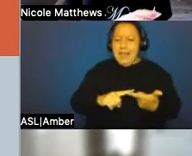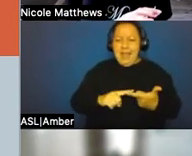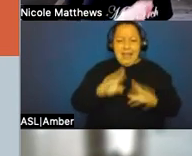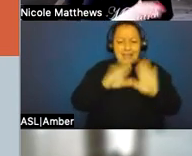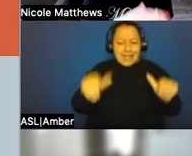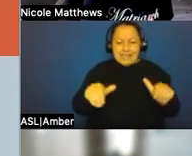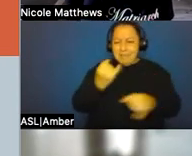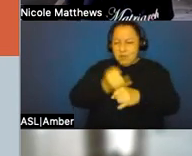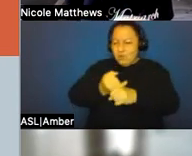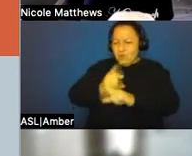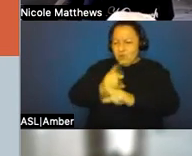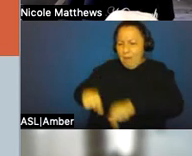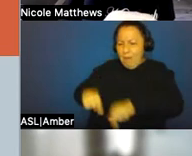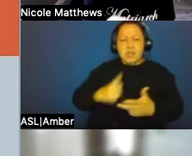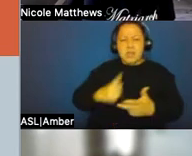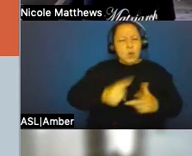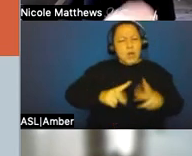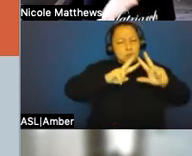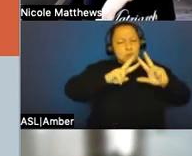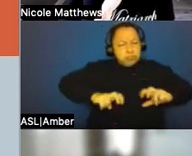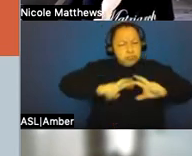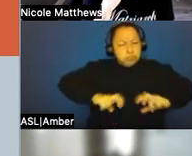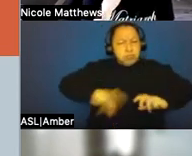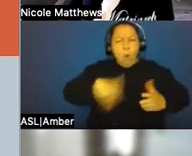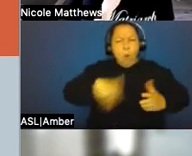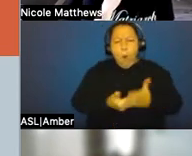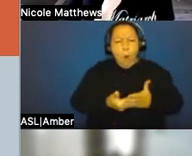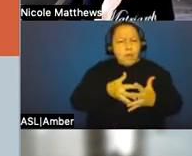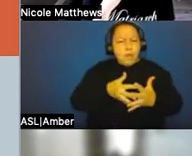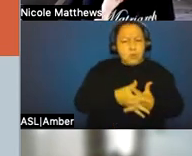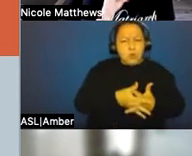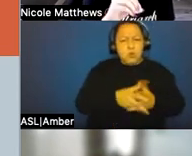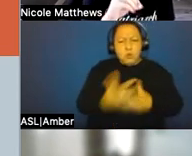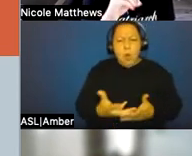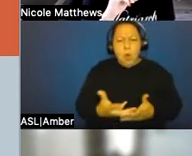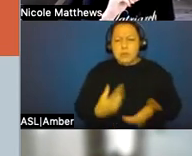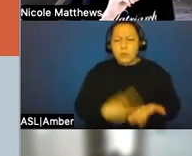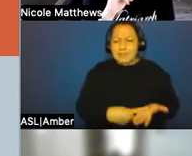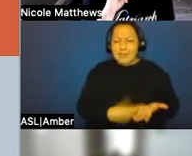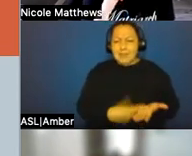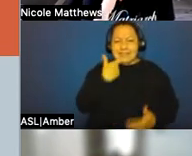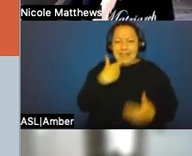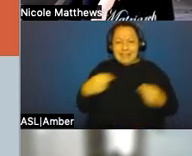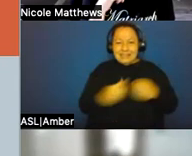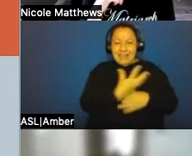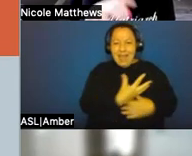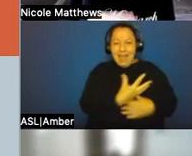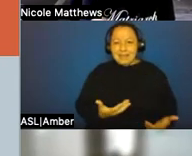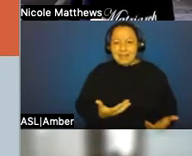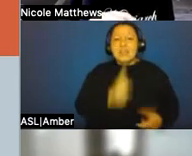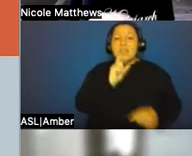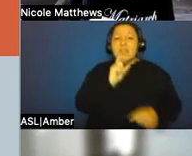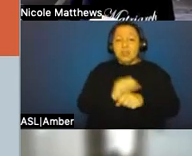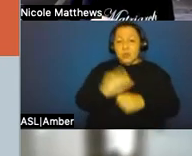the, the things we talked about, all the root causes we talked about in the last slide. So it is a political framework. A